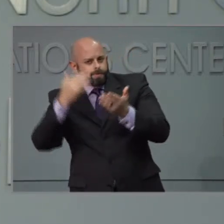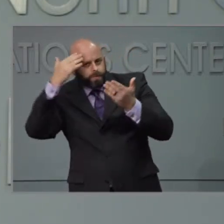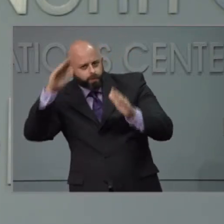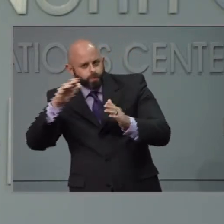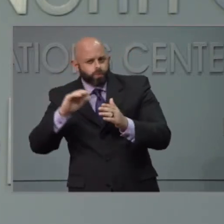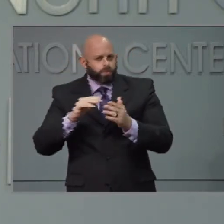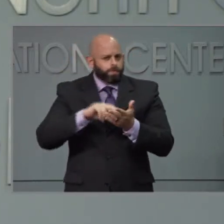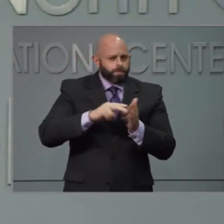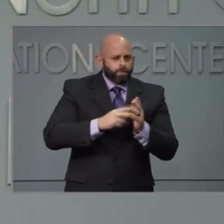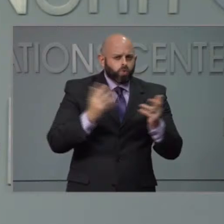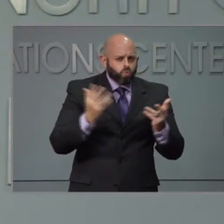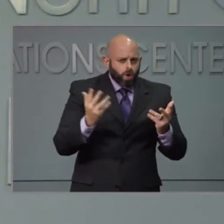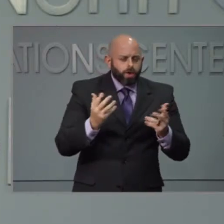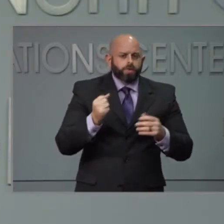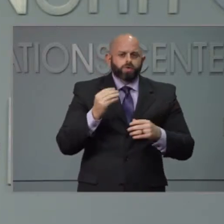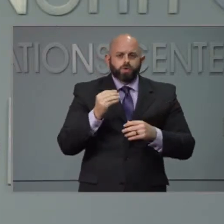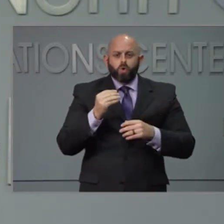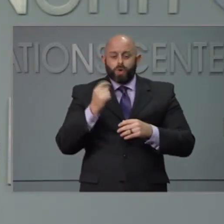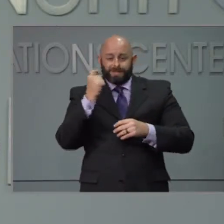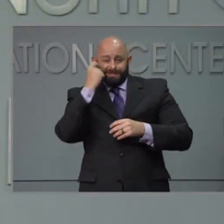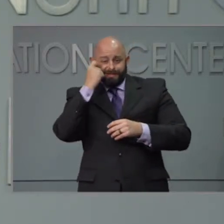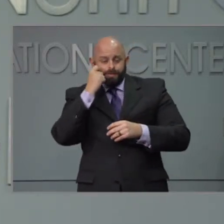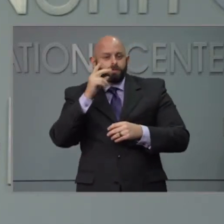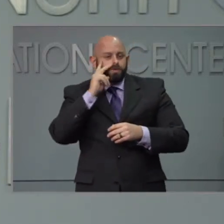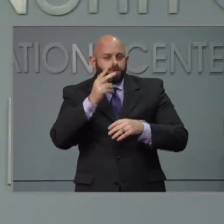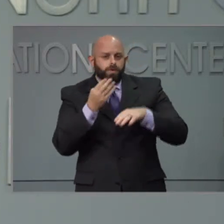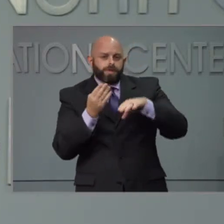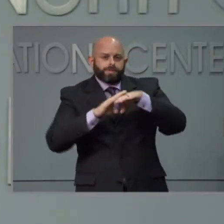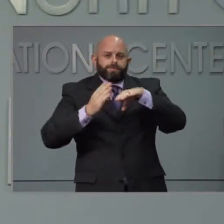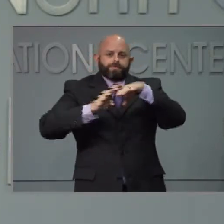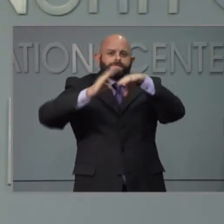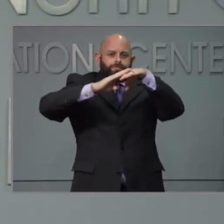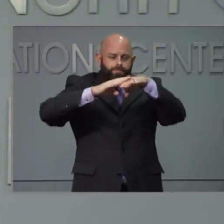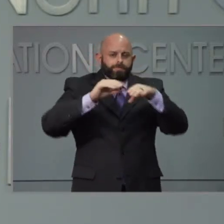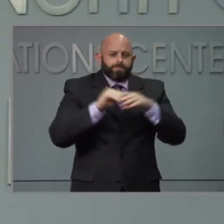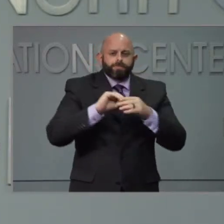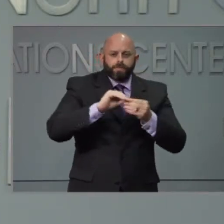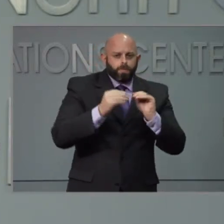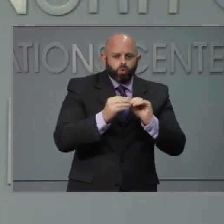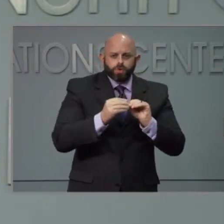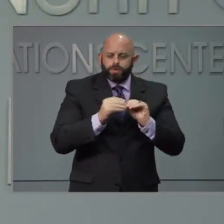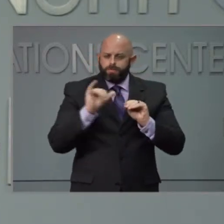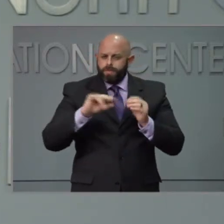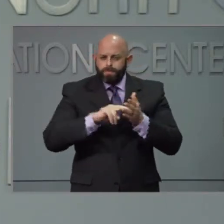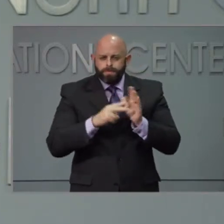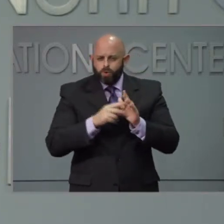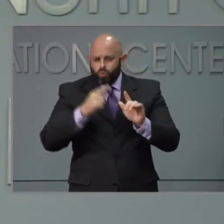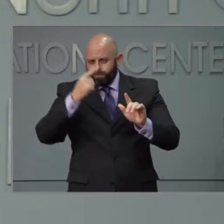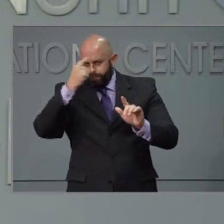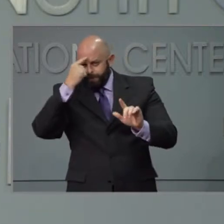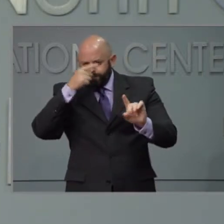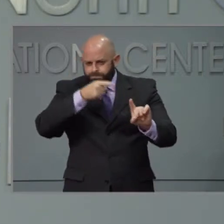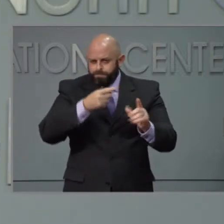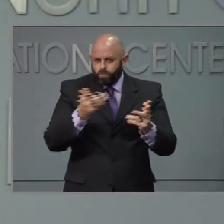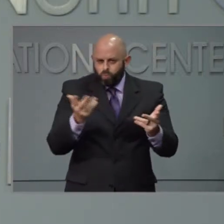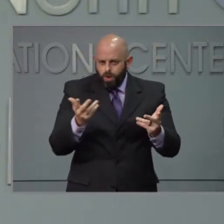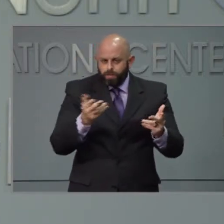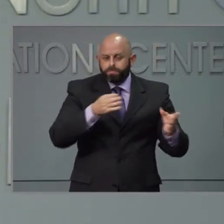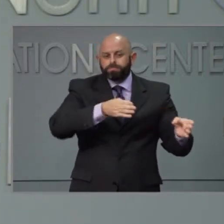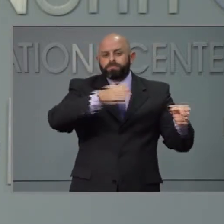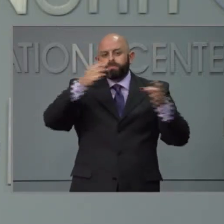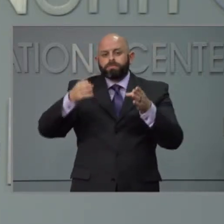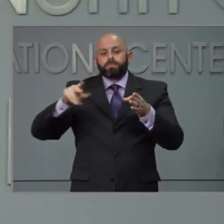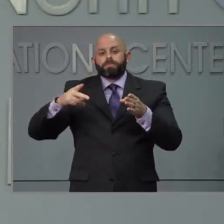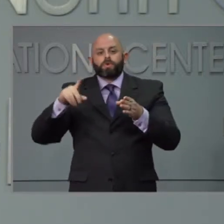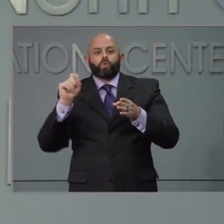contributed, if at all, to the increases in the state's key COVID metrics. And for the governor,